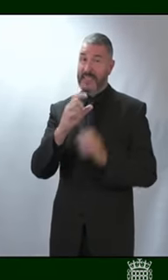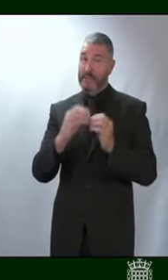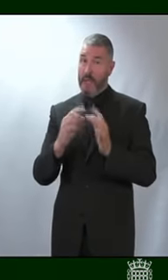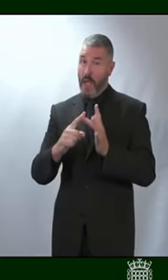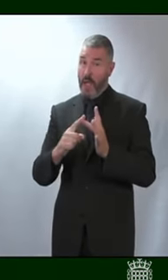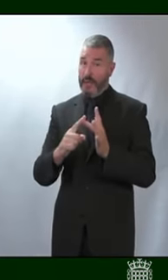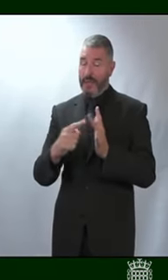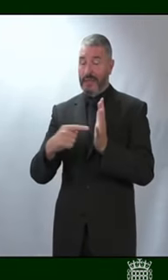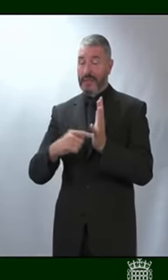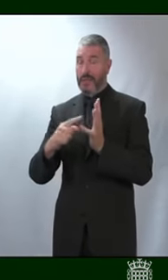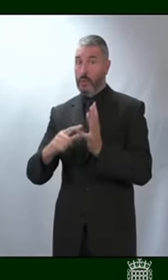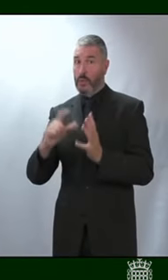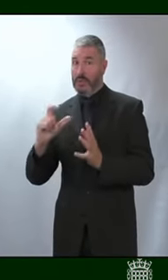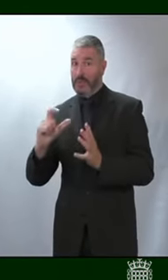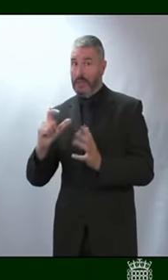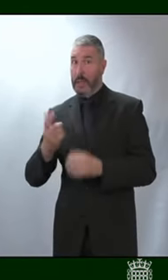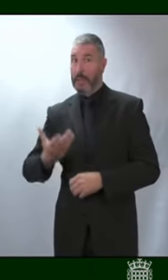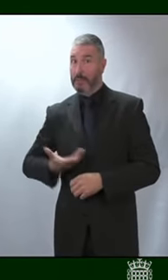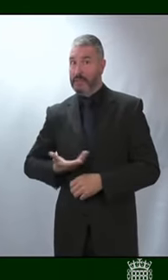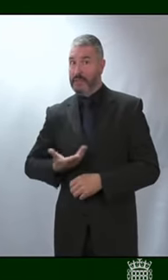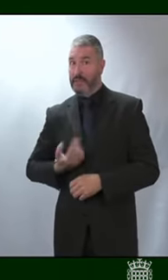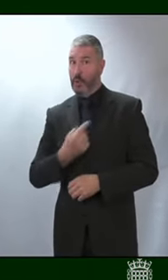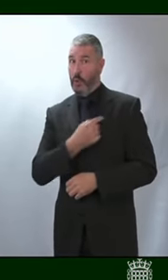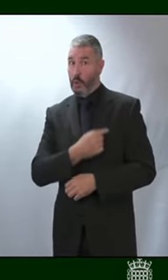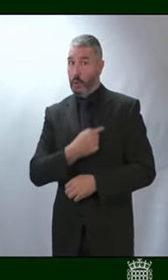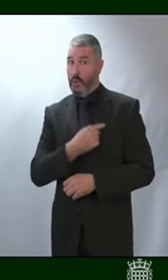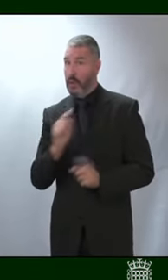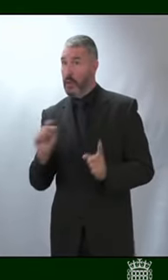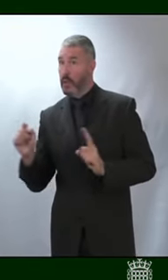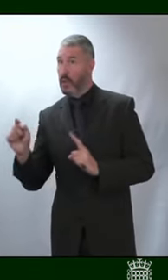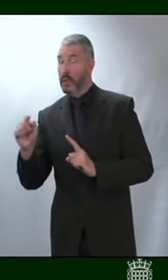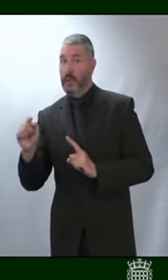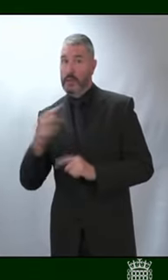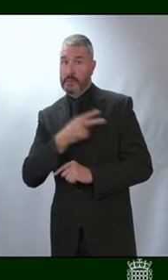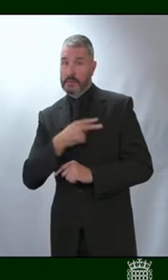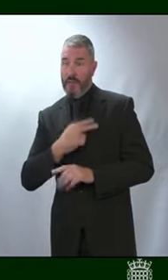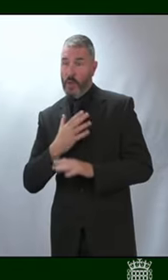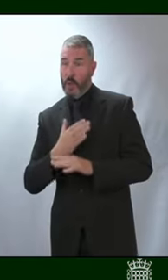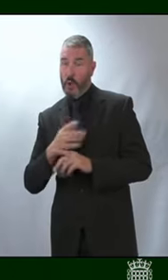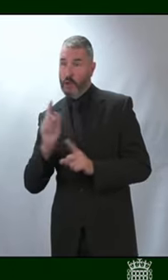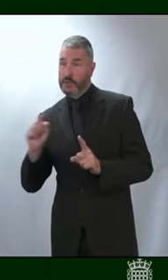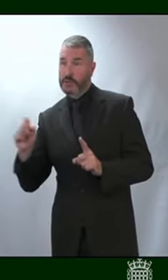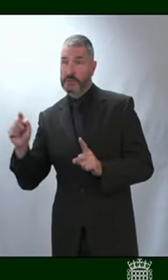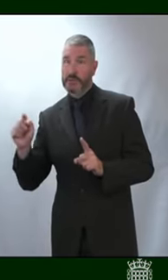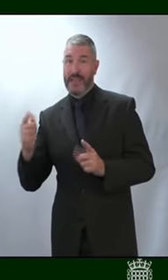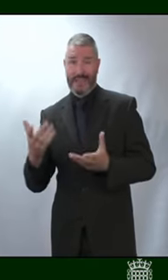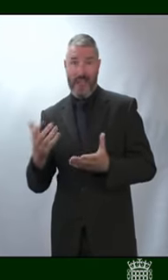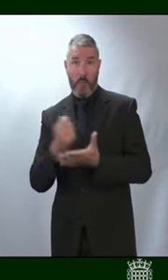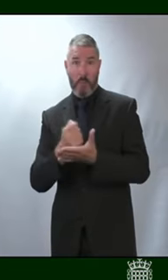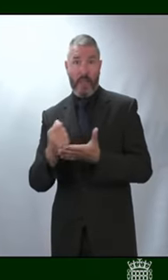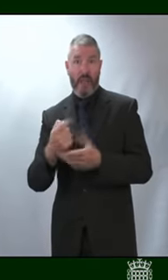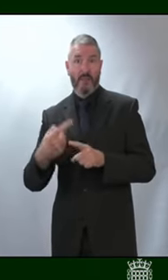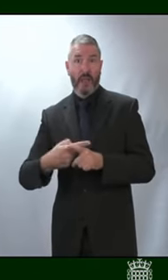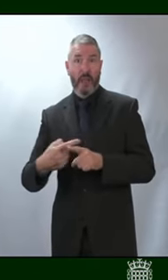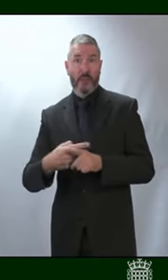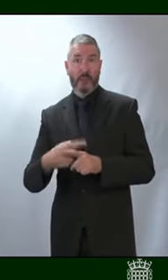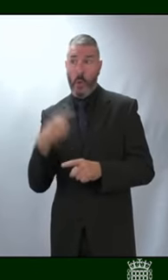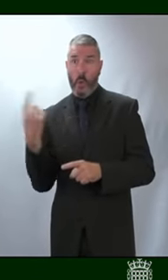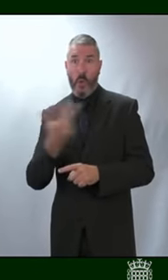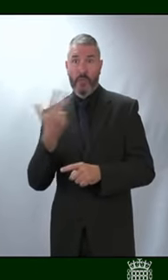TUC, businesses and unions, employers and workers, and now even the Bank of England are united